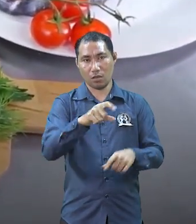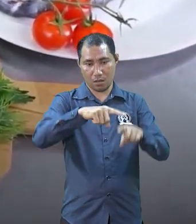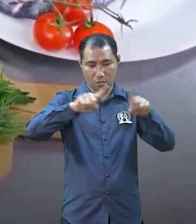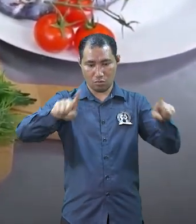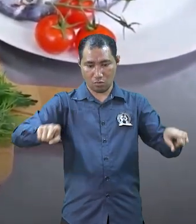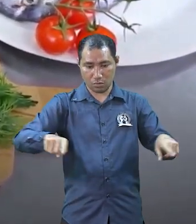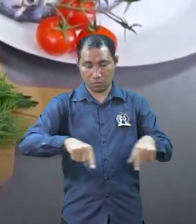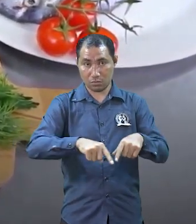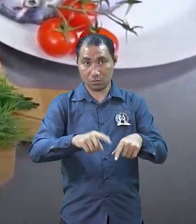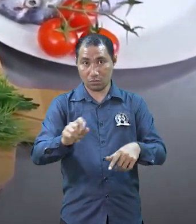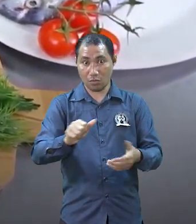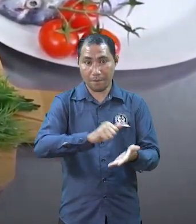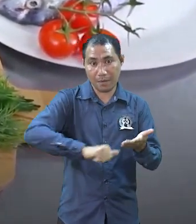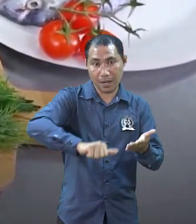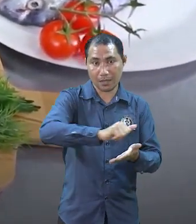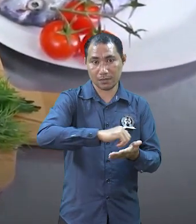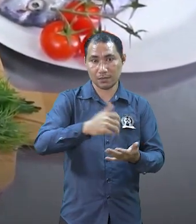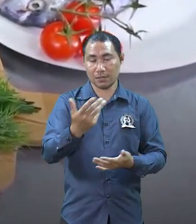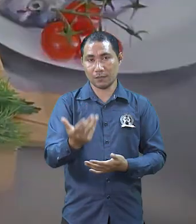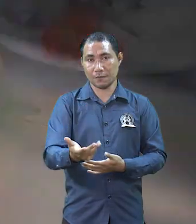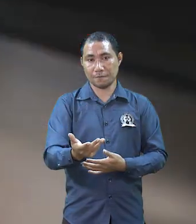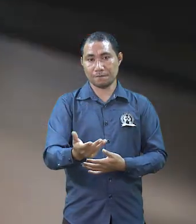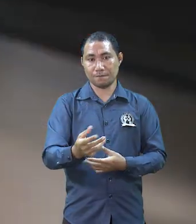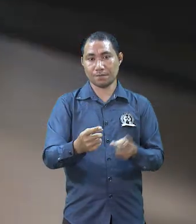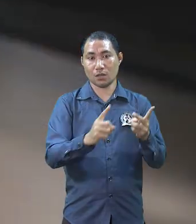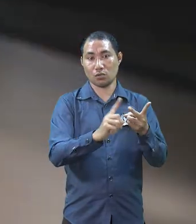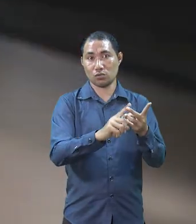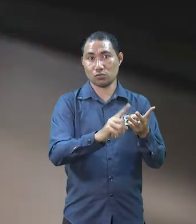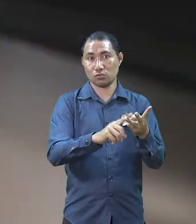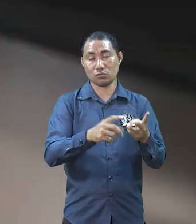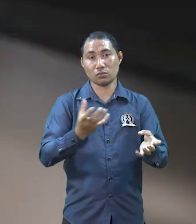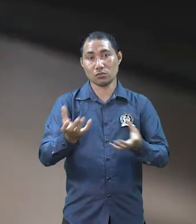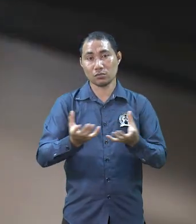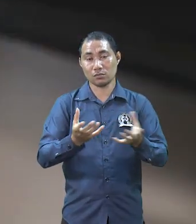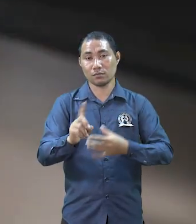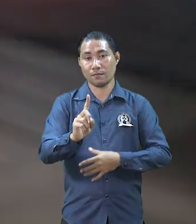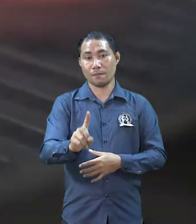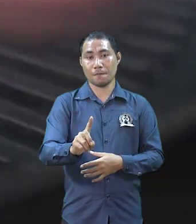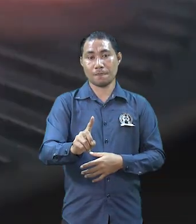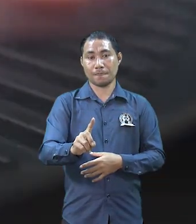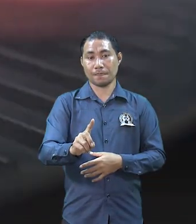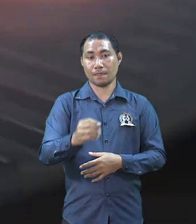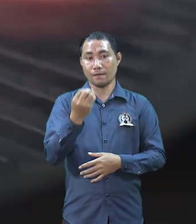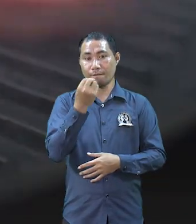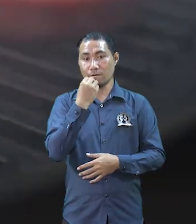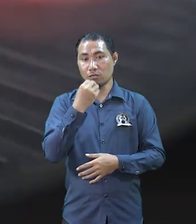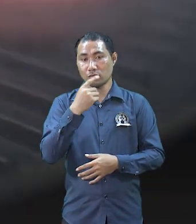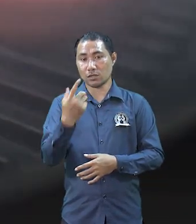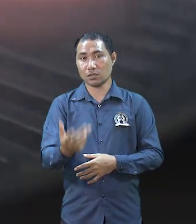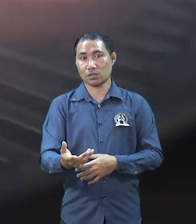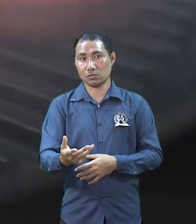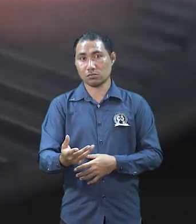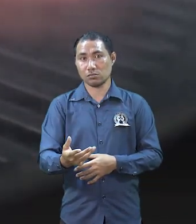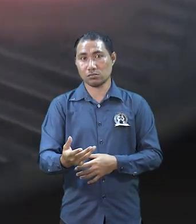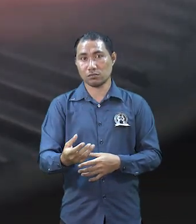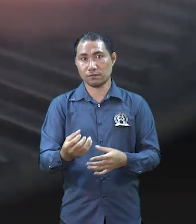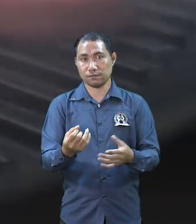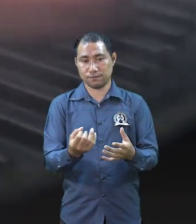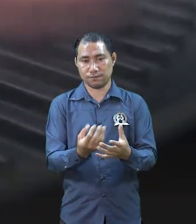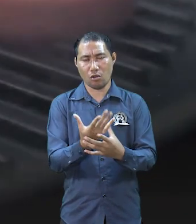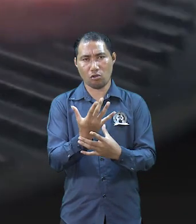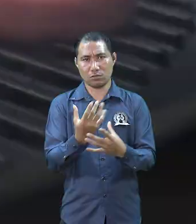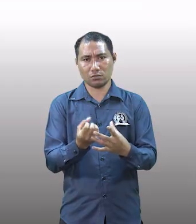or plate for raw foods only. 3. Cook. Foods need to get hot and stay